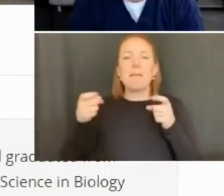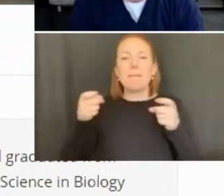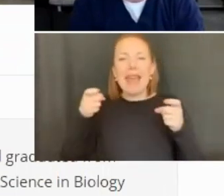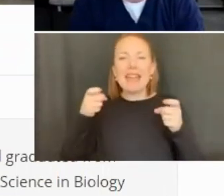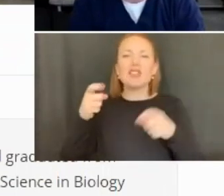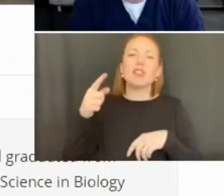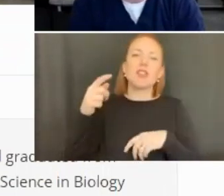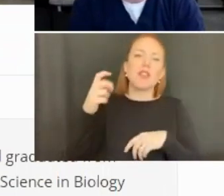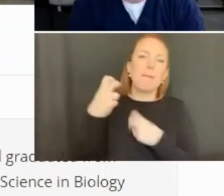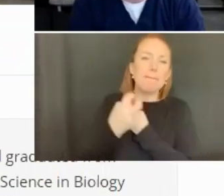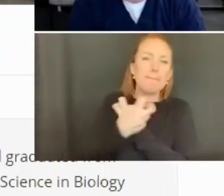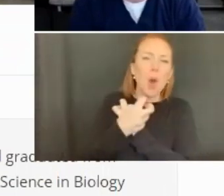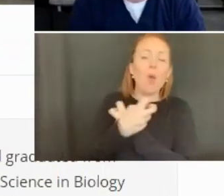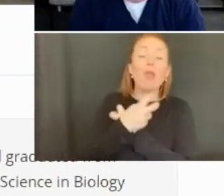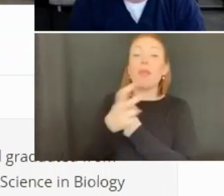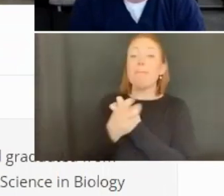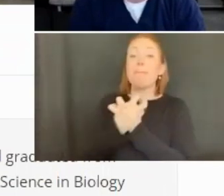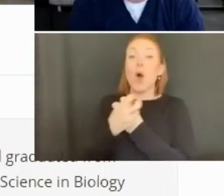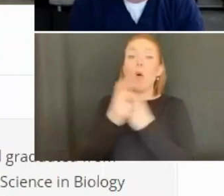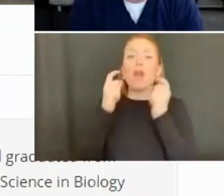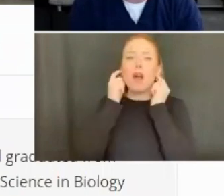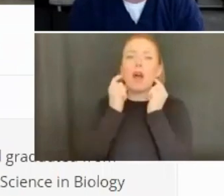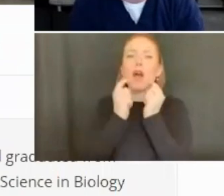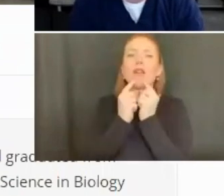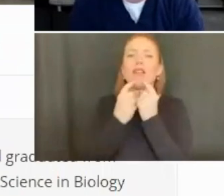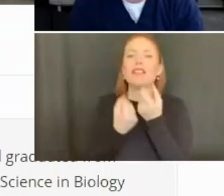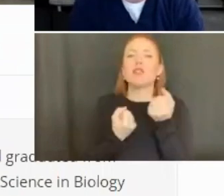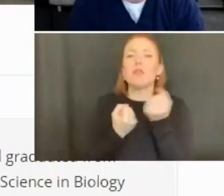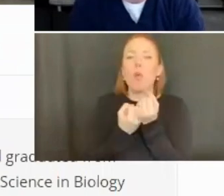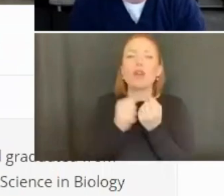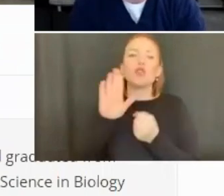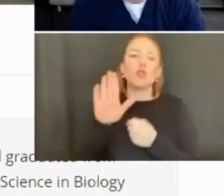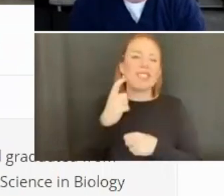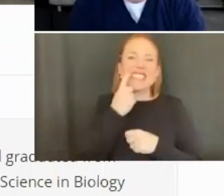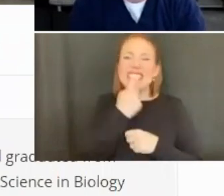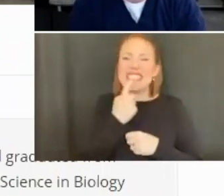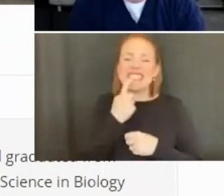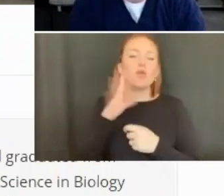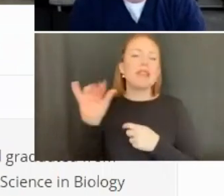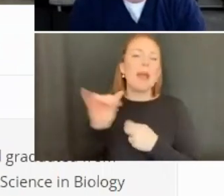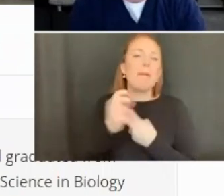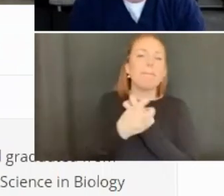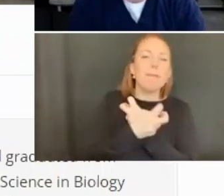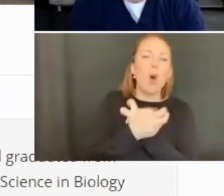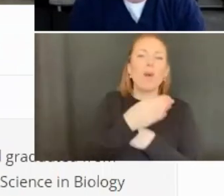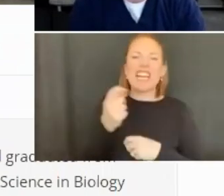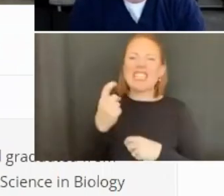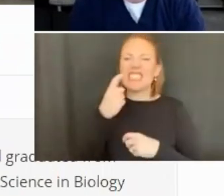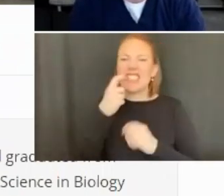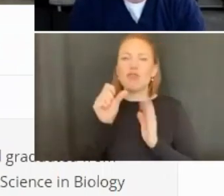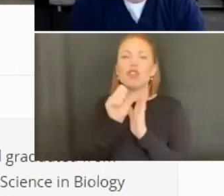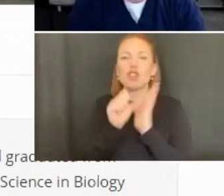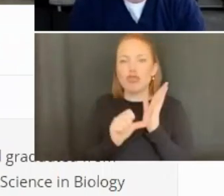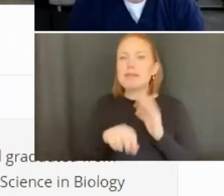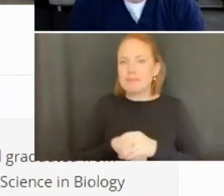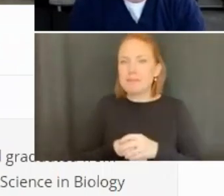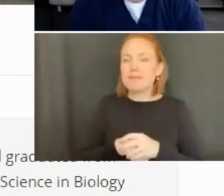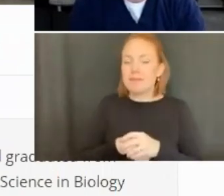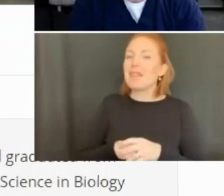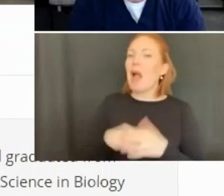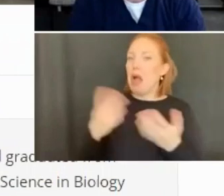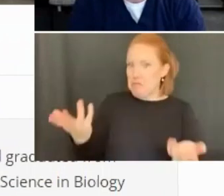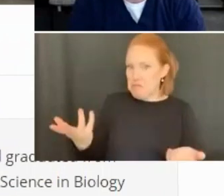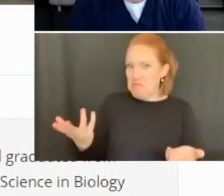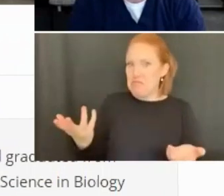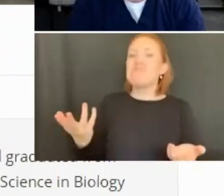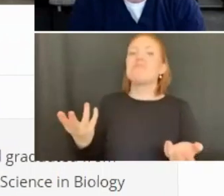is the bone that supports the teeth. So that would really be like tooth and bone surgery. Okay, thank you. So this is the kind of thing that I